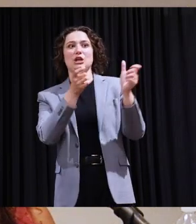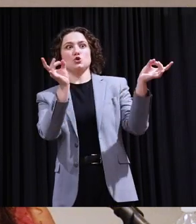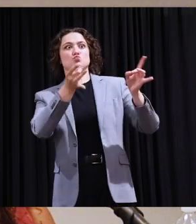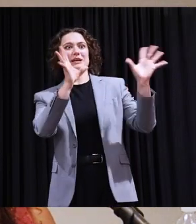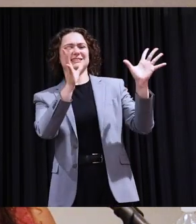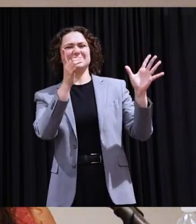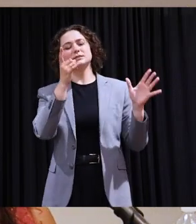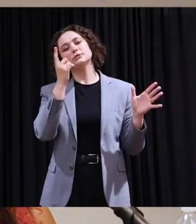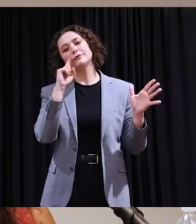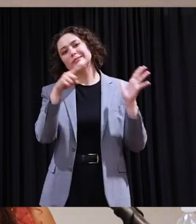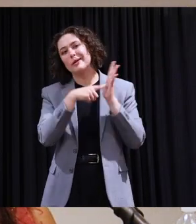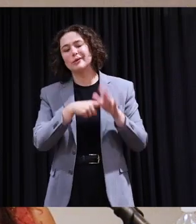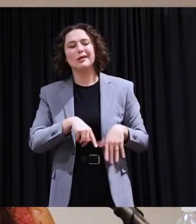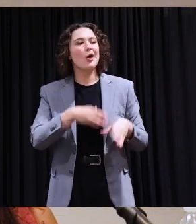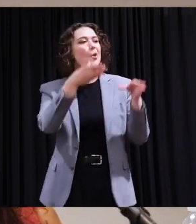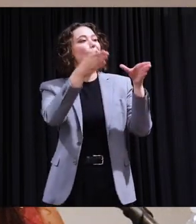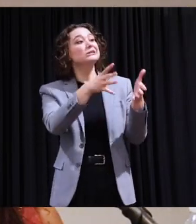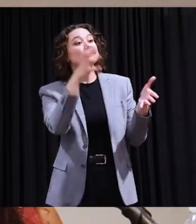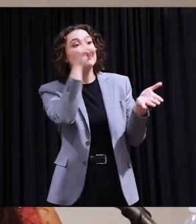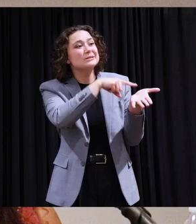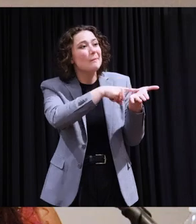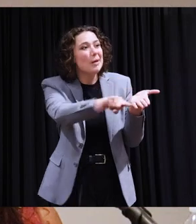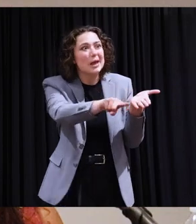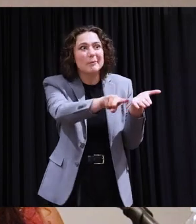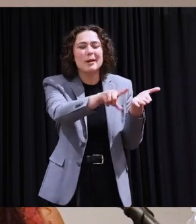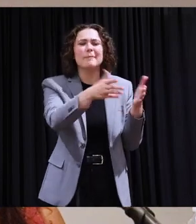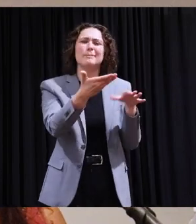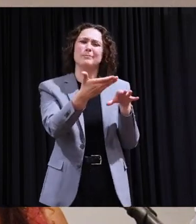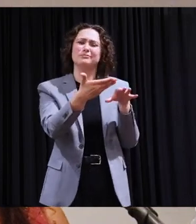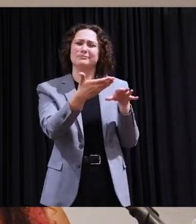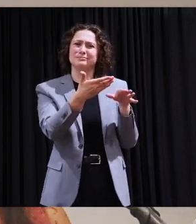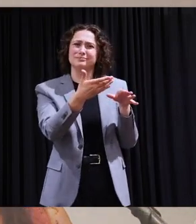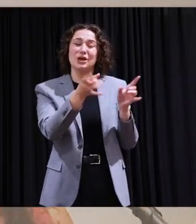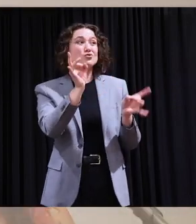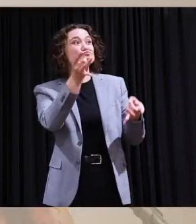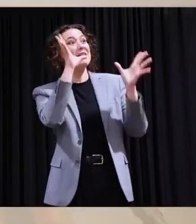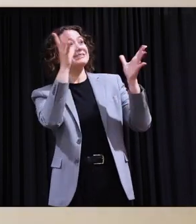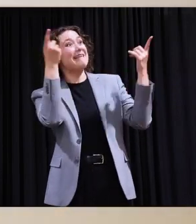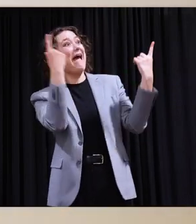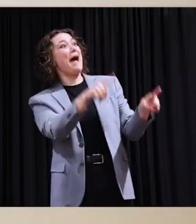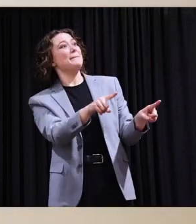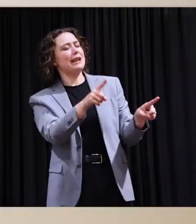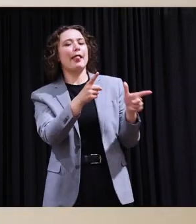miss a payment? Why do you have to wait until a person is in crisis in order to support them?